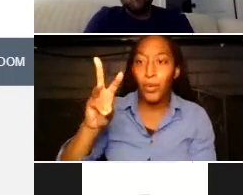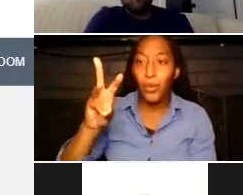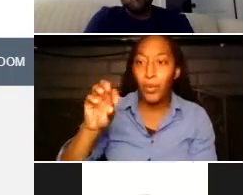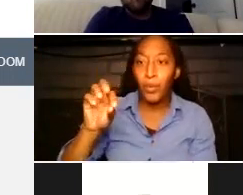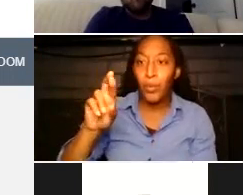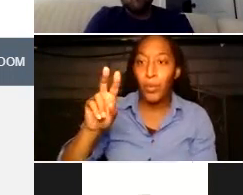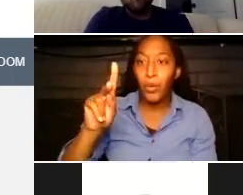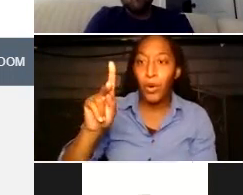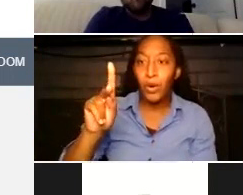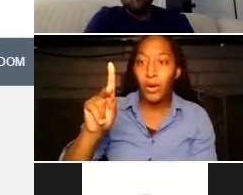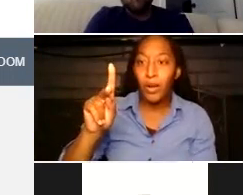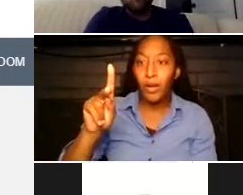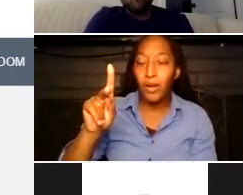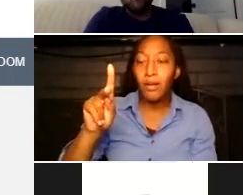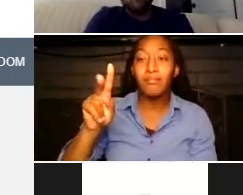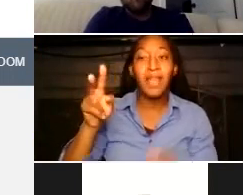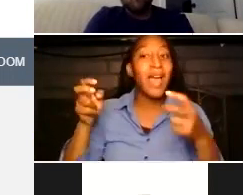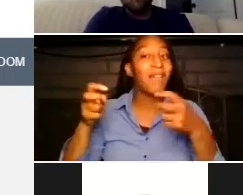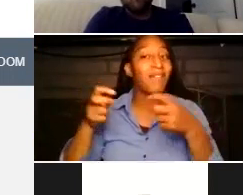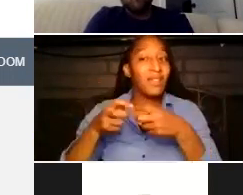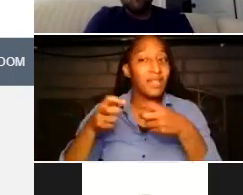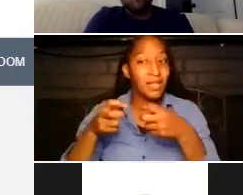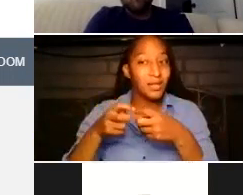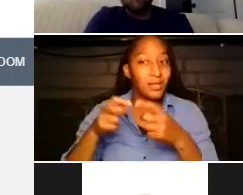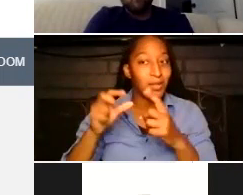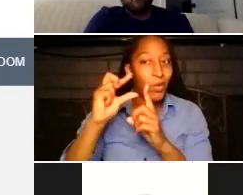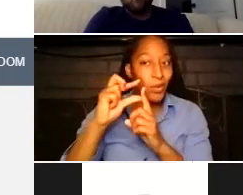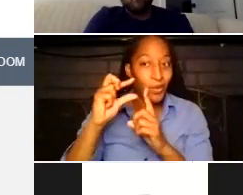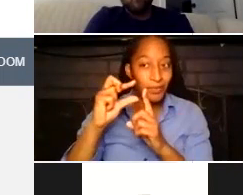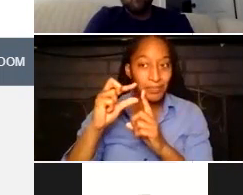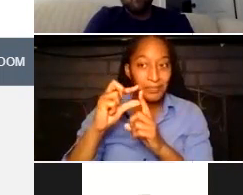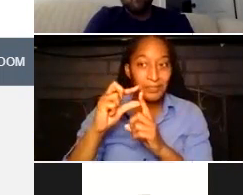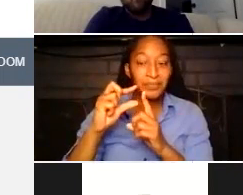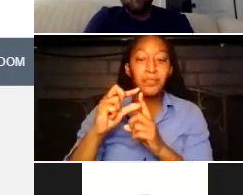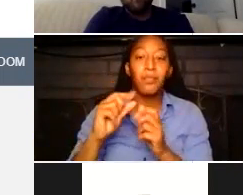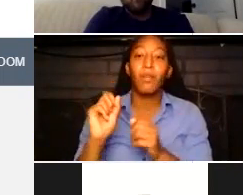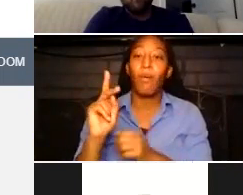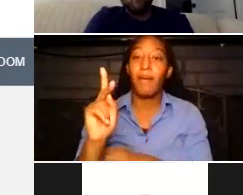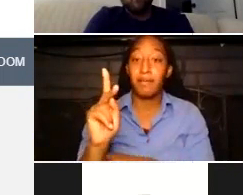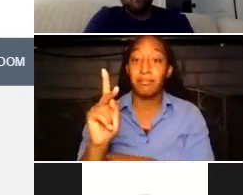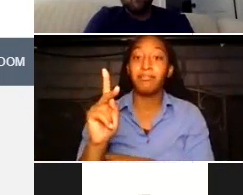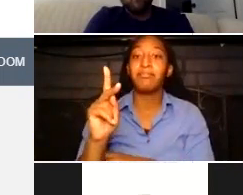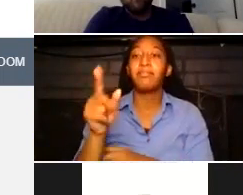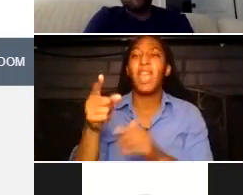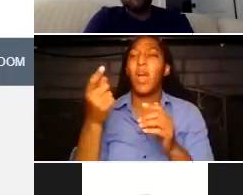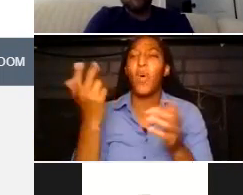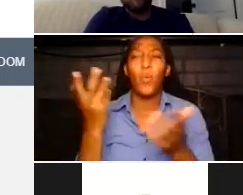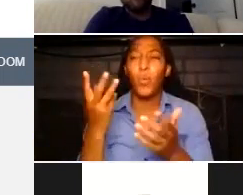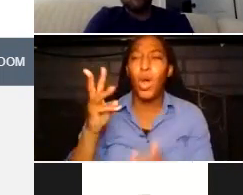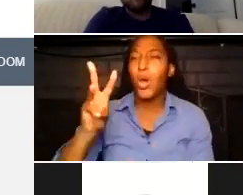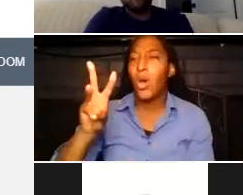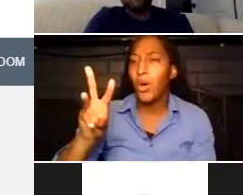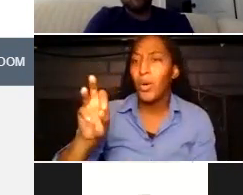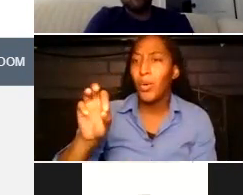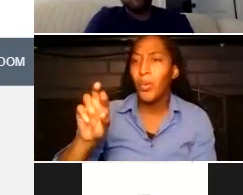the physics world, okay? So to find work, we take